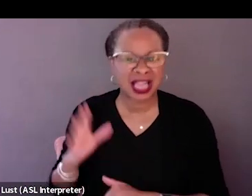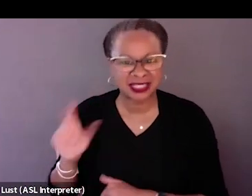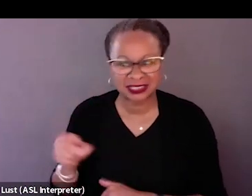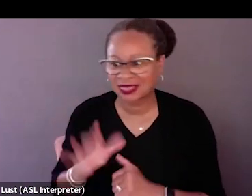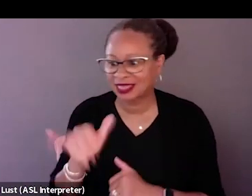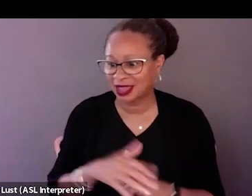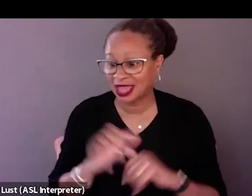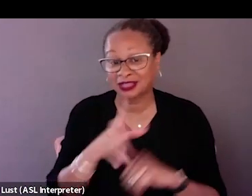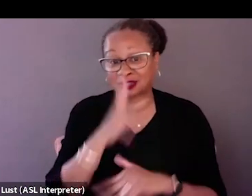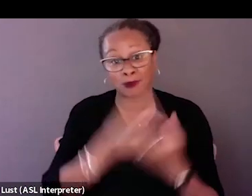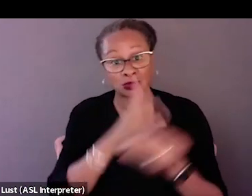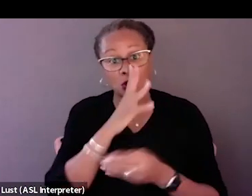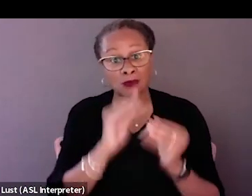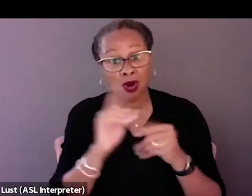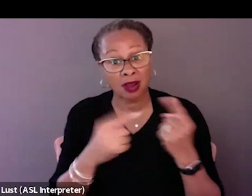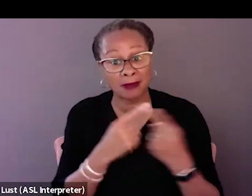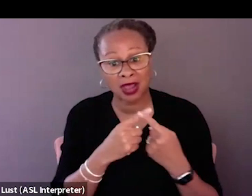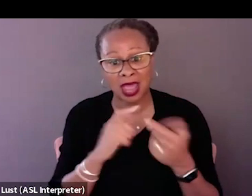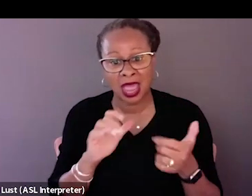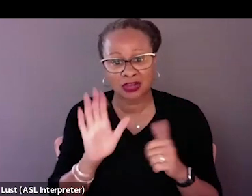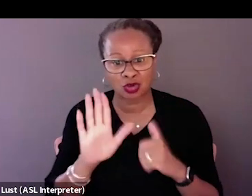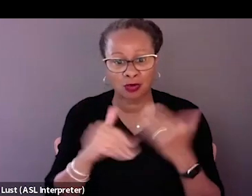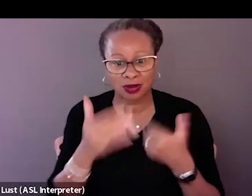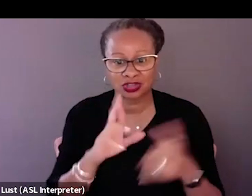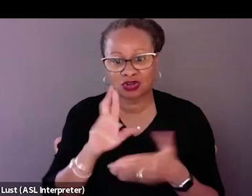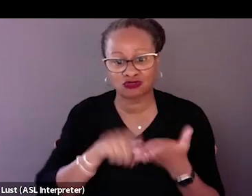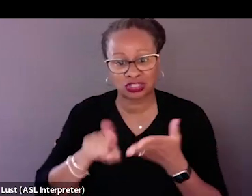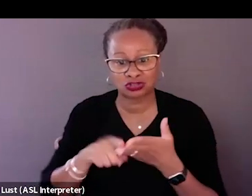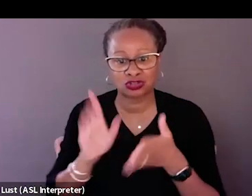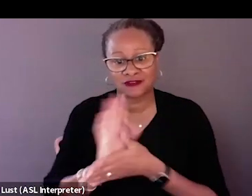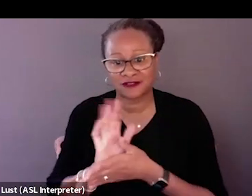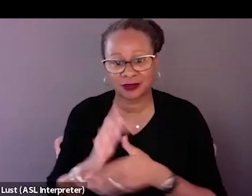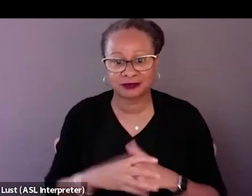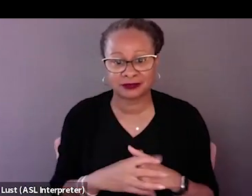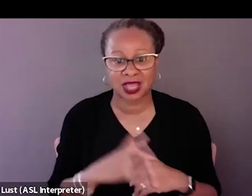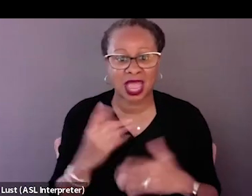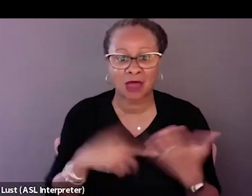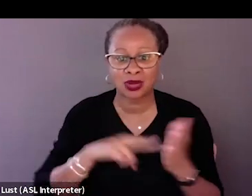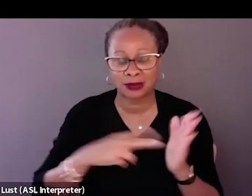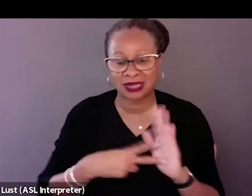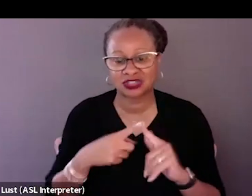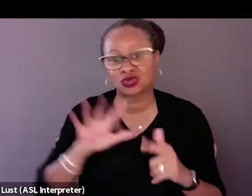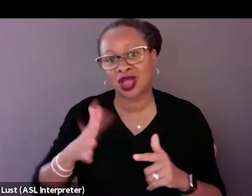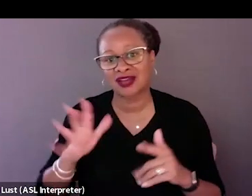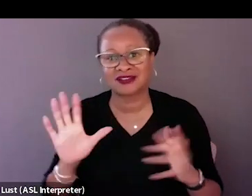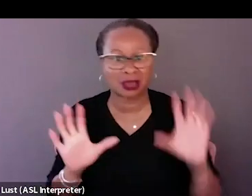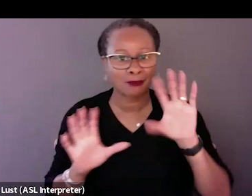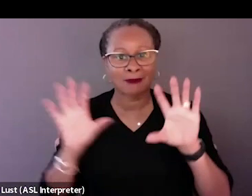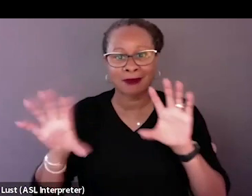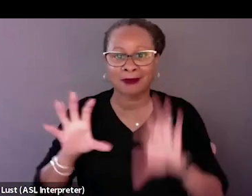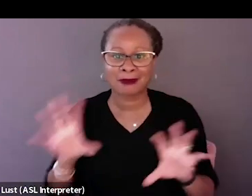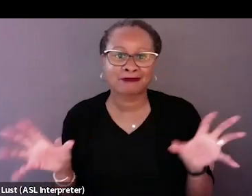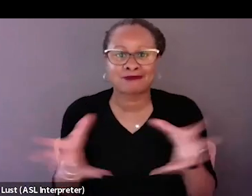you both talk a bit more about like your process of researching those films and what it meant to kind of collage those into